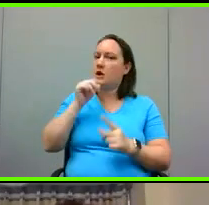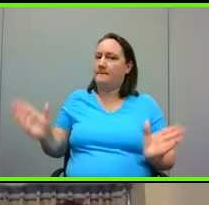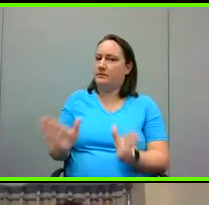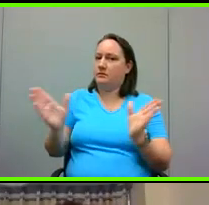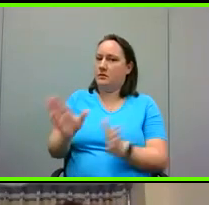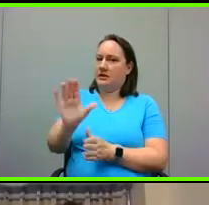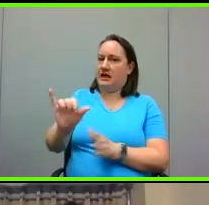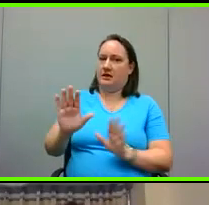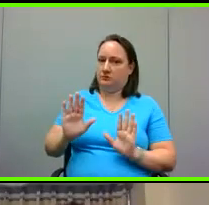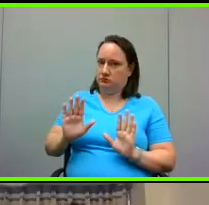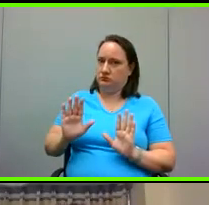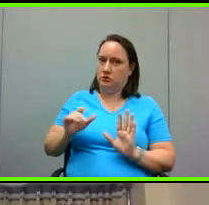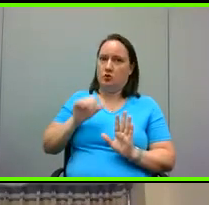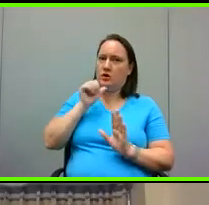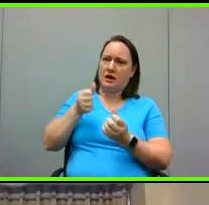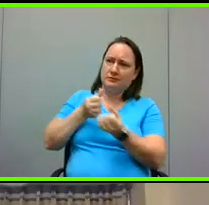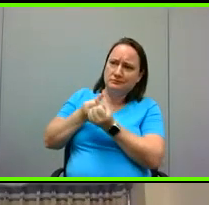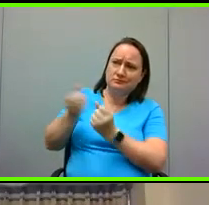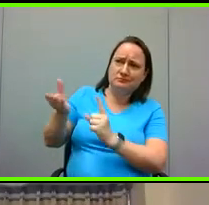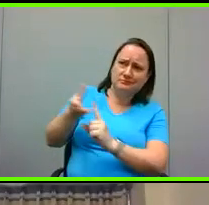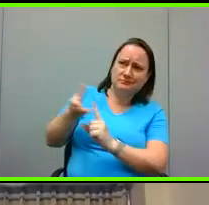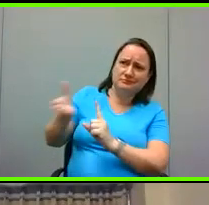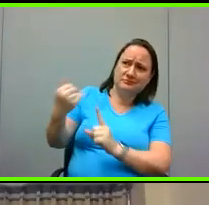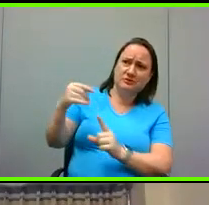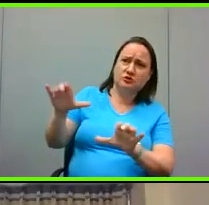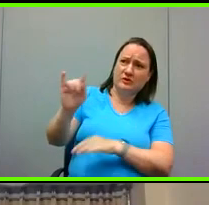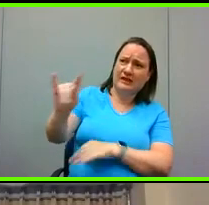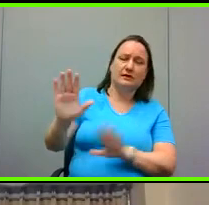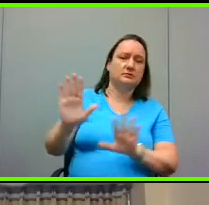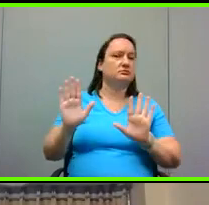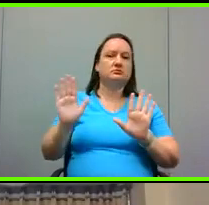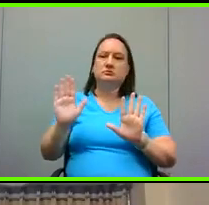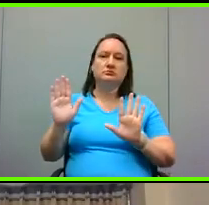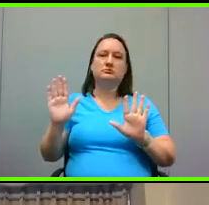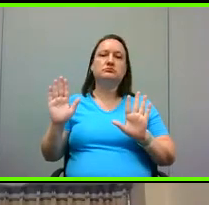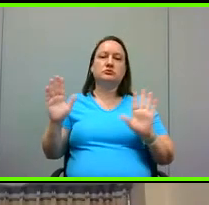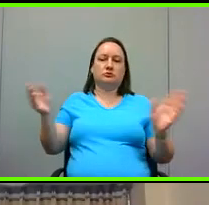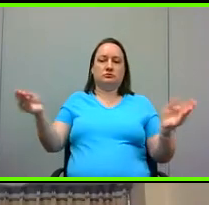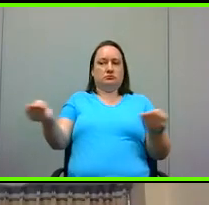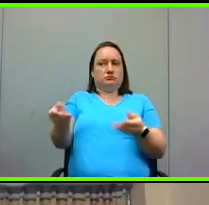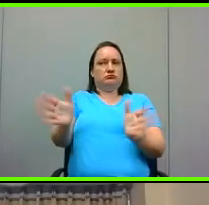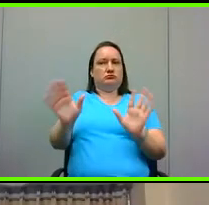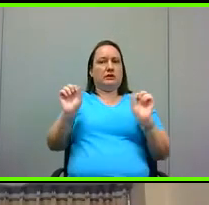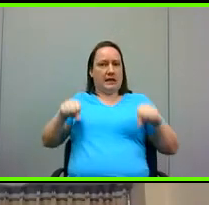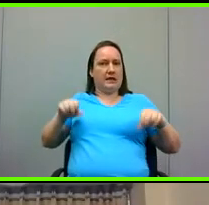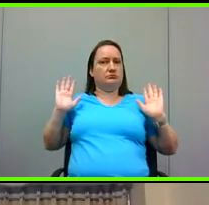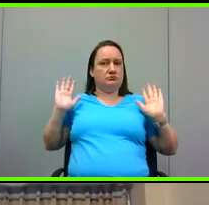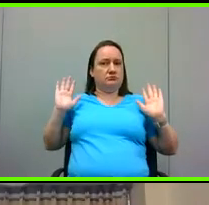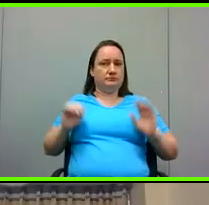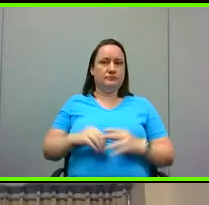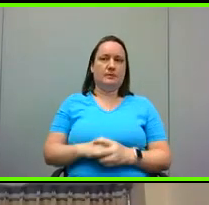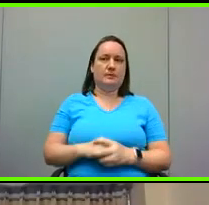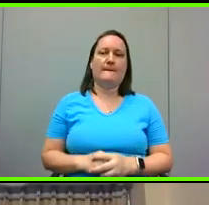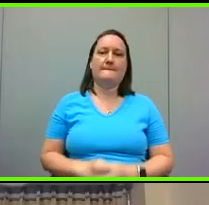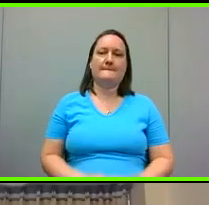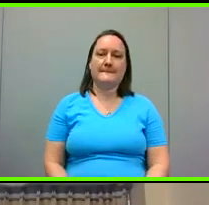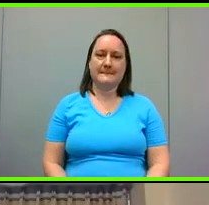to do that based on COVID-19 and what's happening right now. So just a piece of information for that for you all.